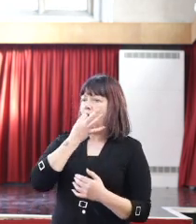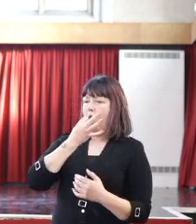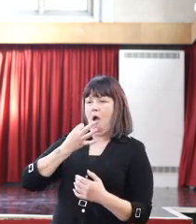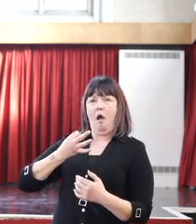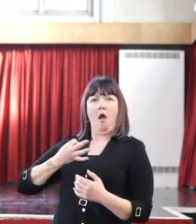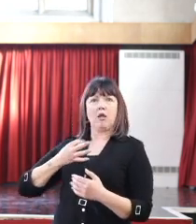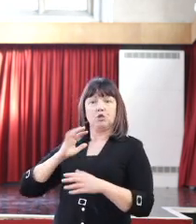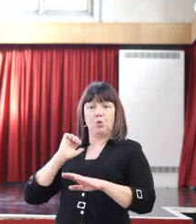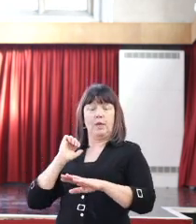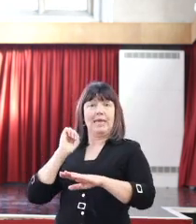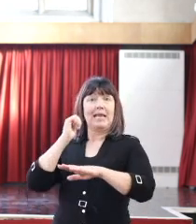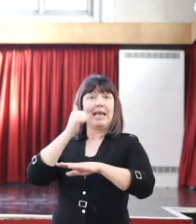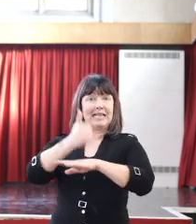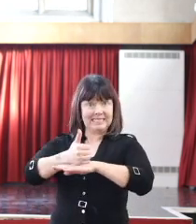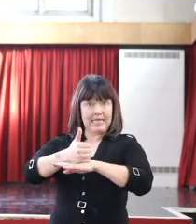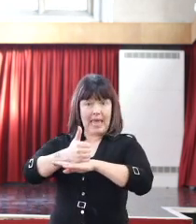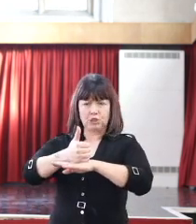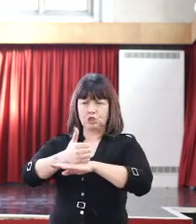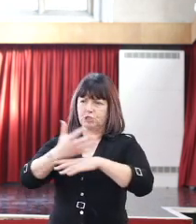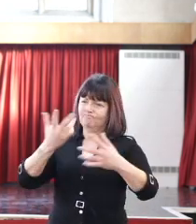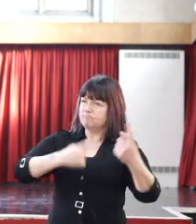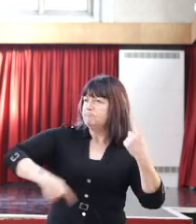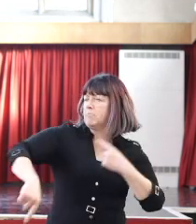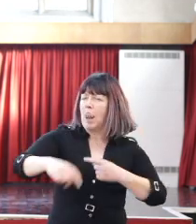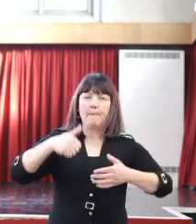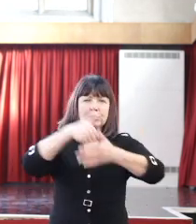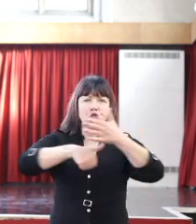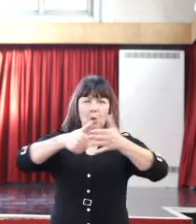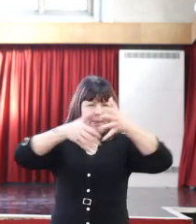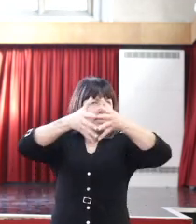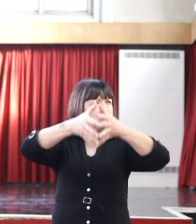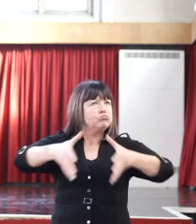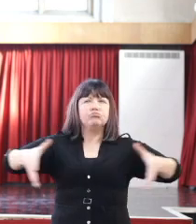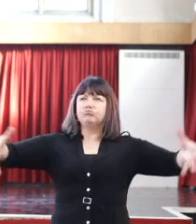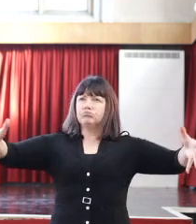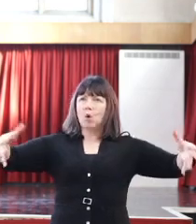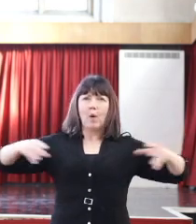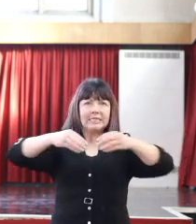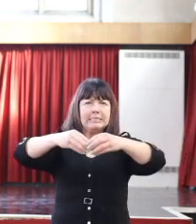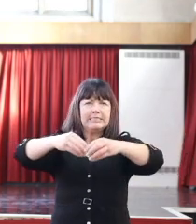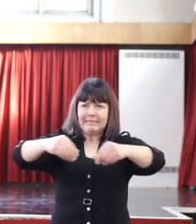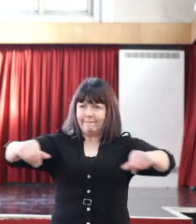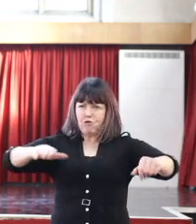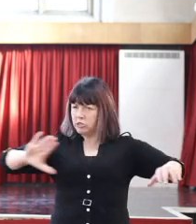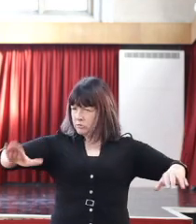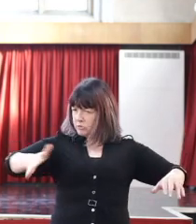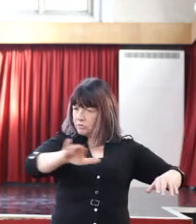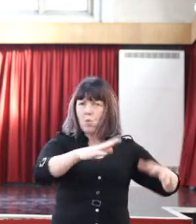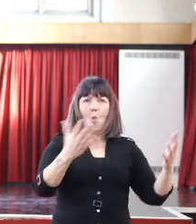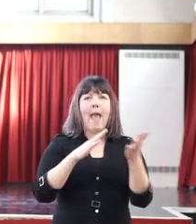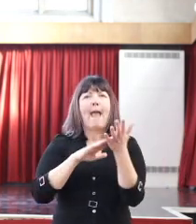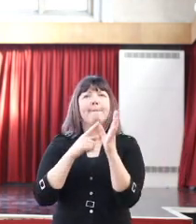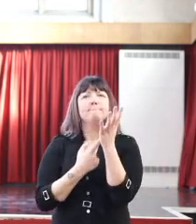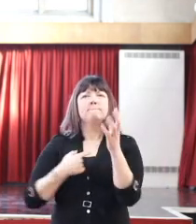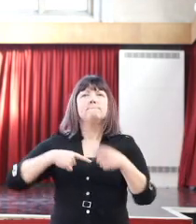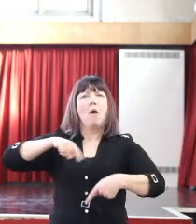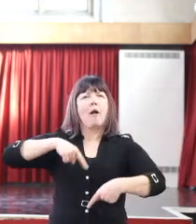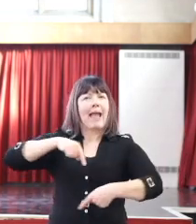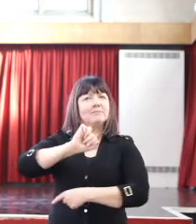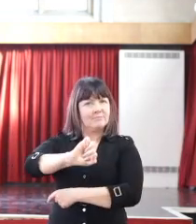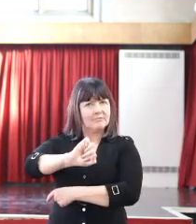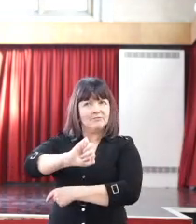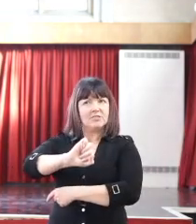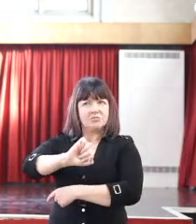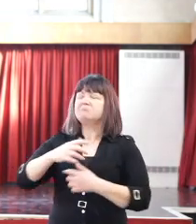big unused retail building on the seafront of Margate. And there was a